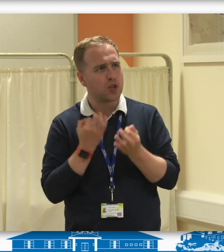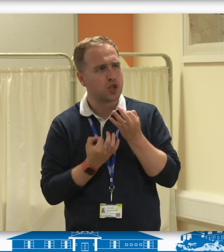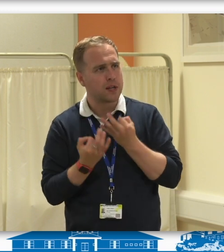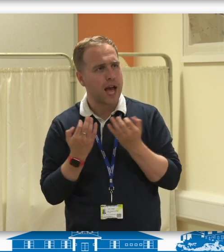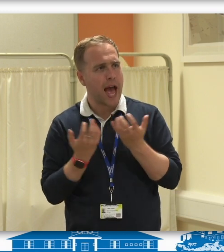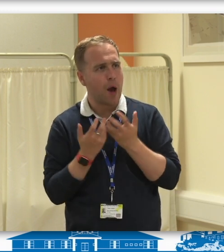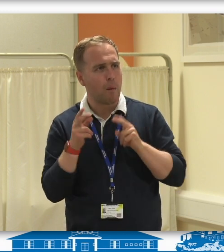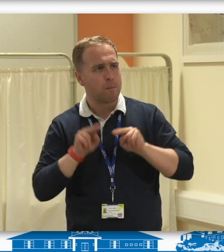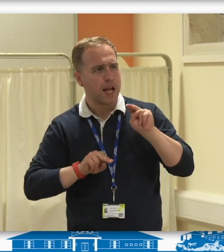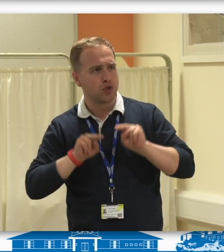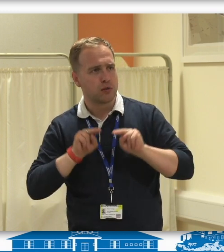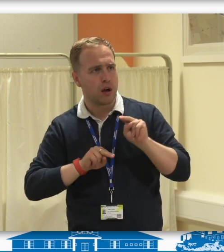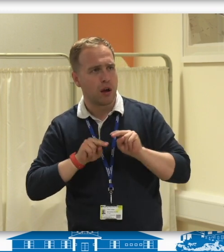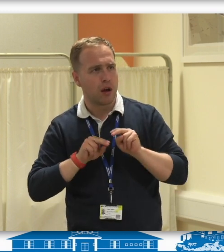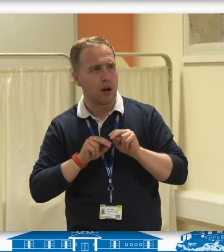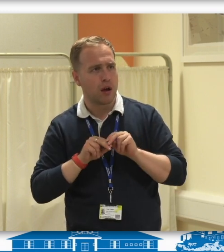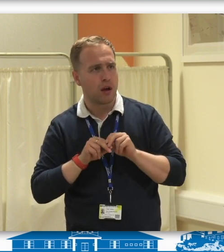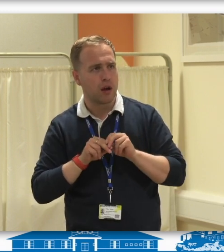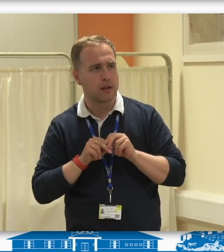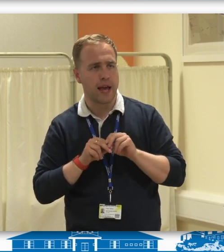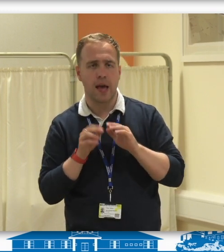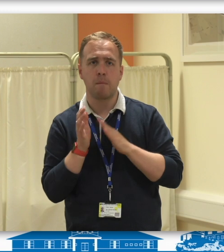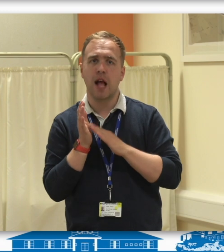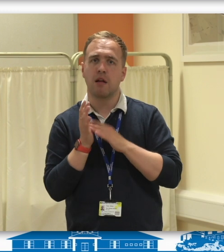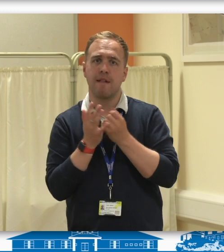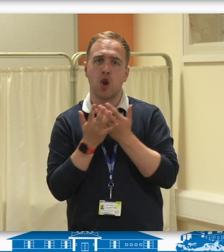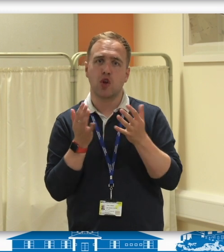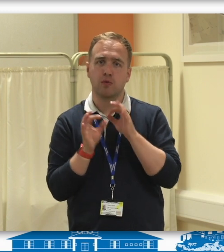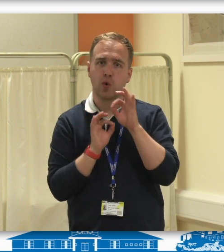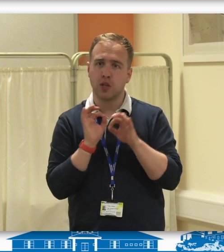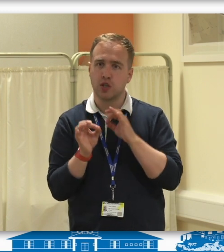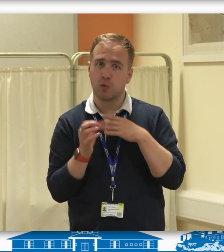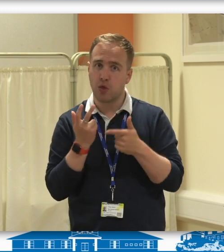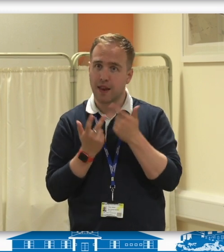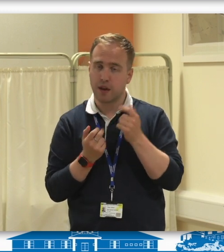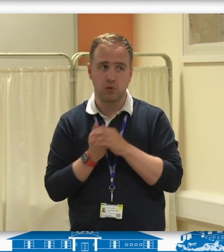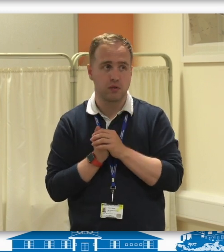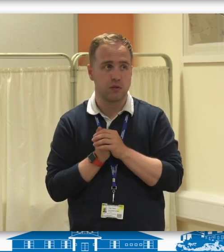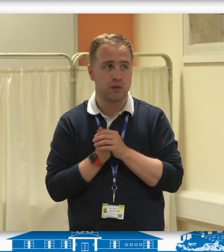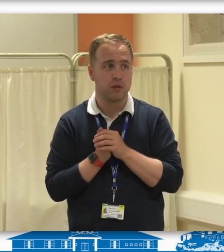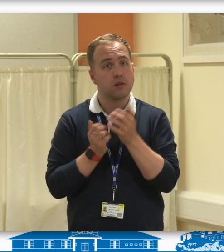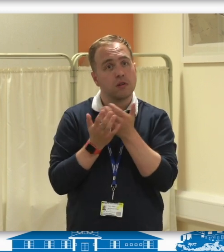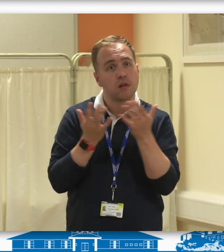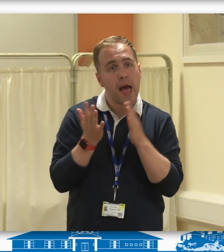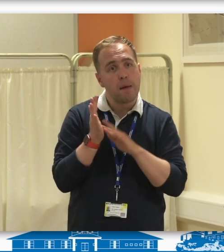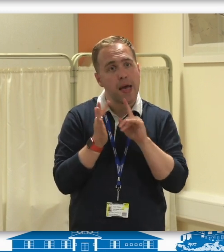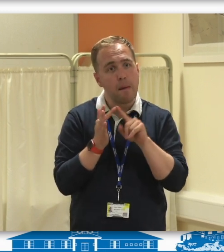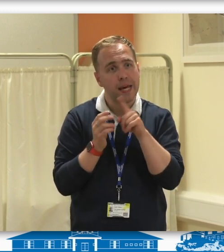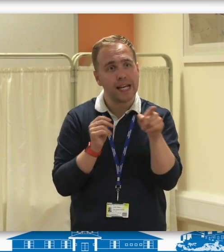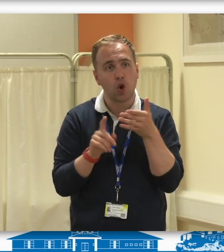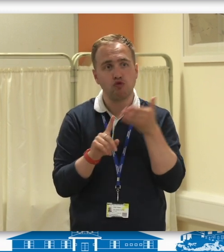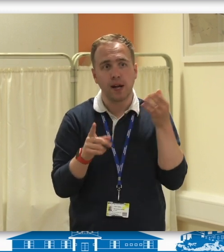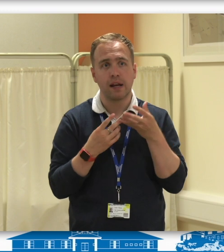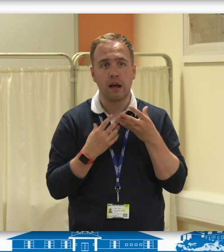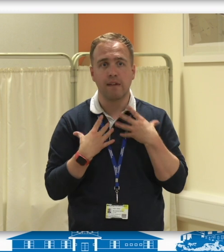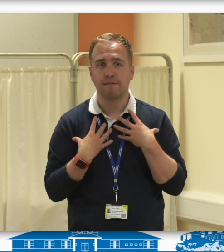we measure it. Yeah, Michael's put several questions on. I don't know if you want the next one as well. Many with ME don't recognise